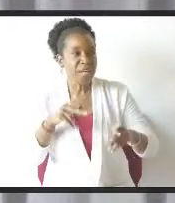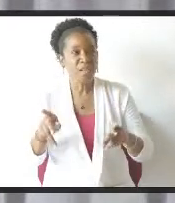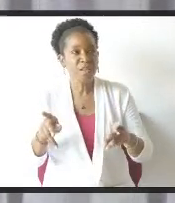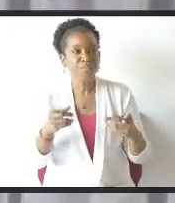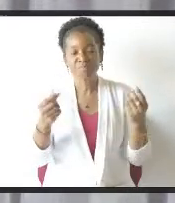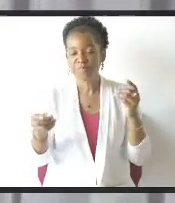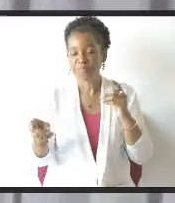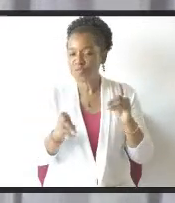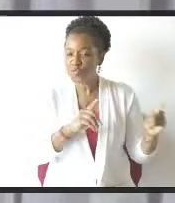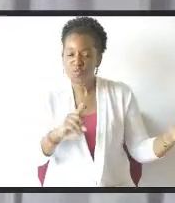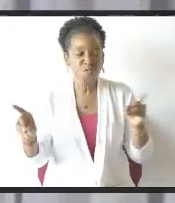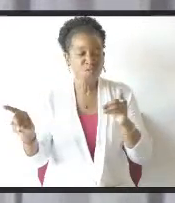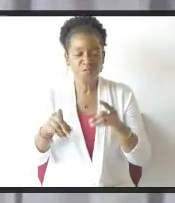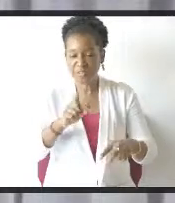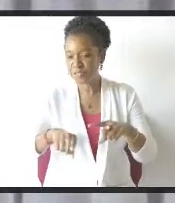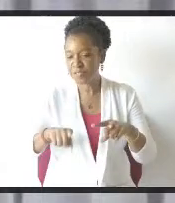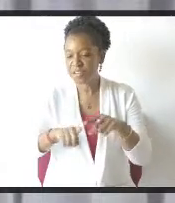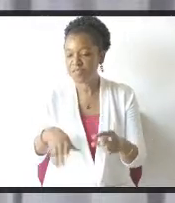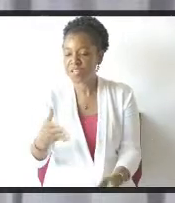today,